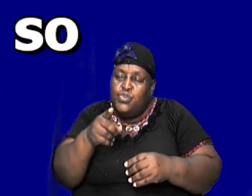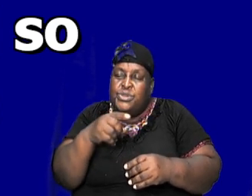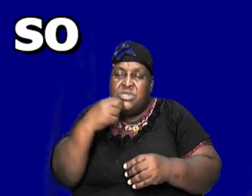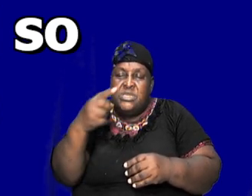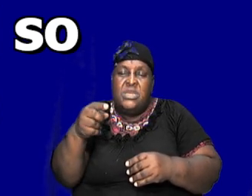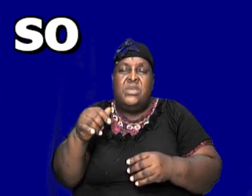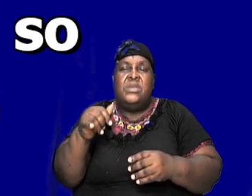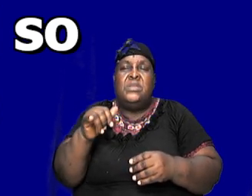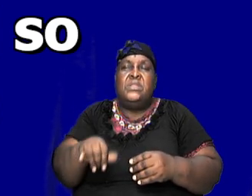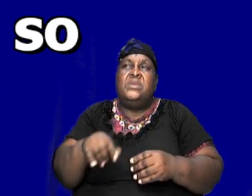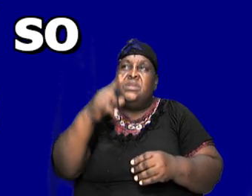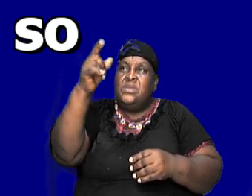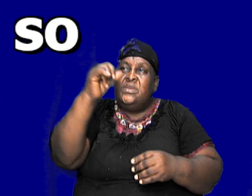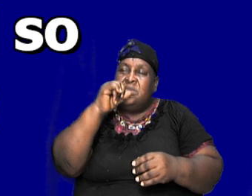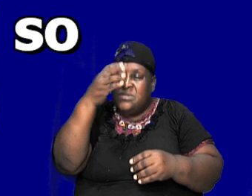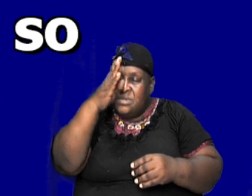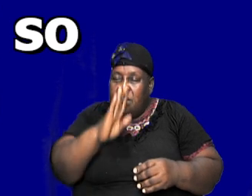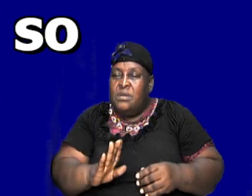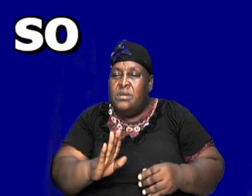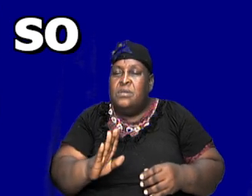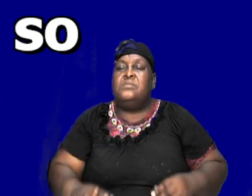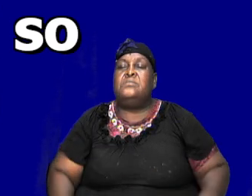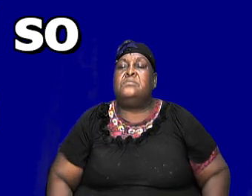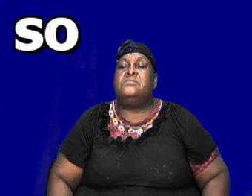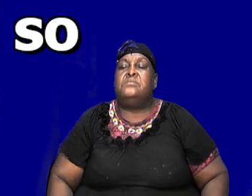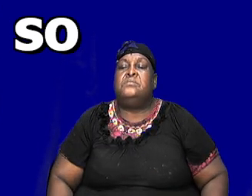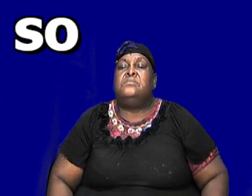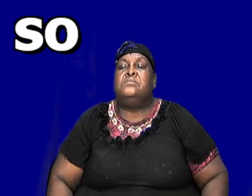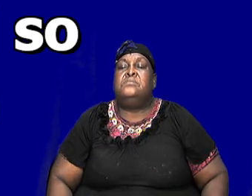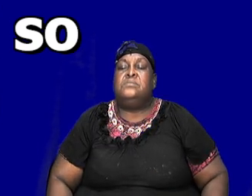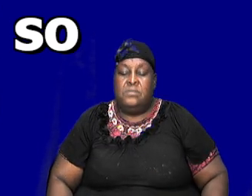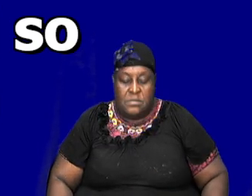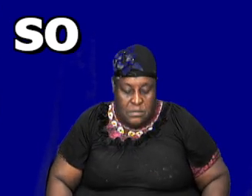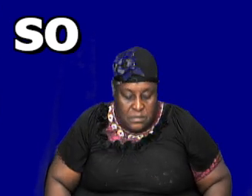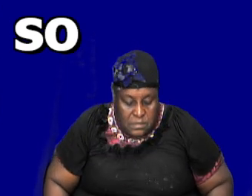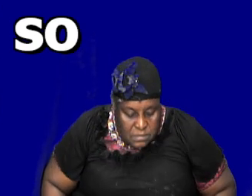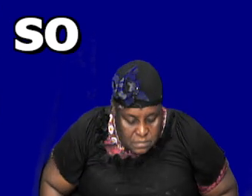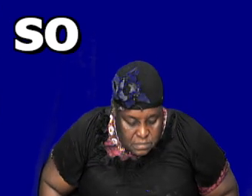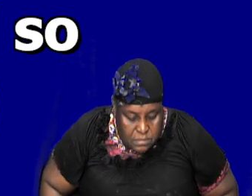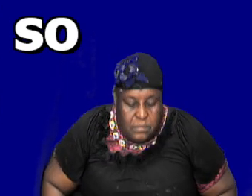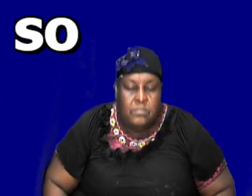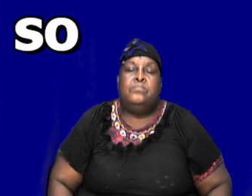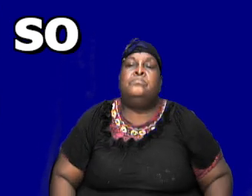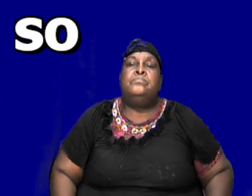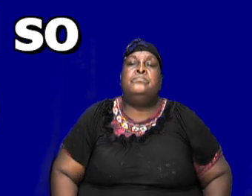part. Let us go back to the slide. You know, so